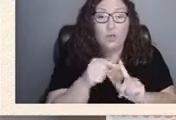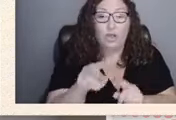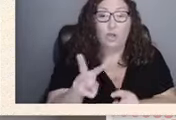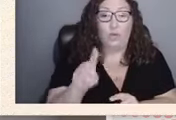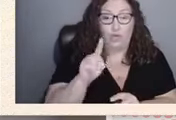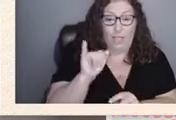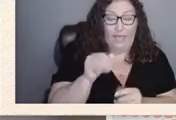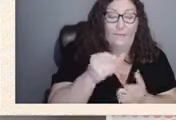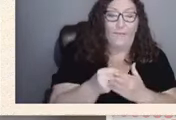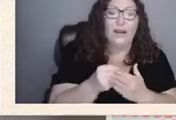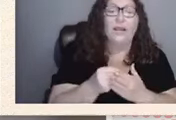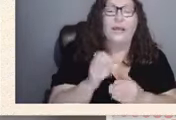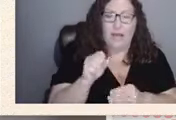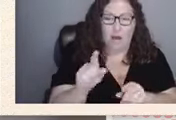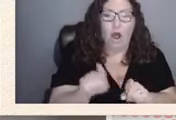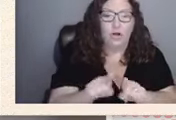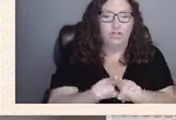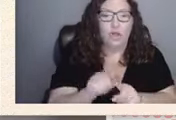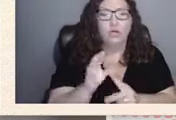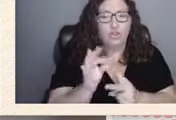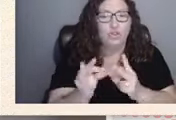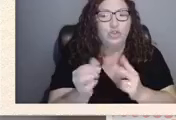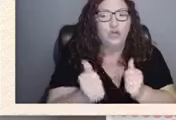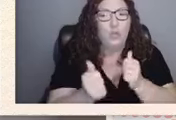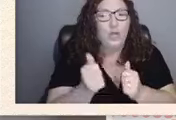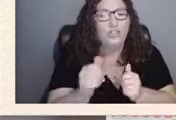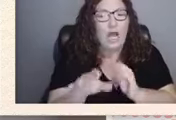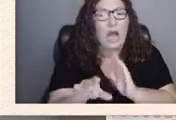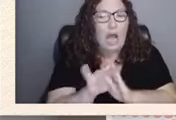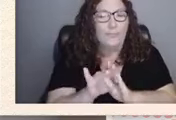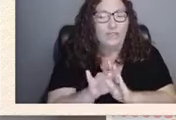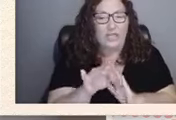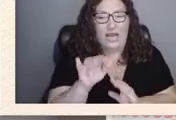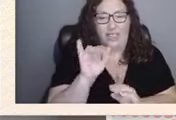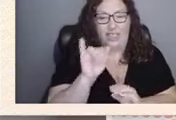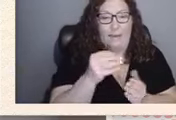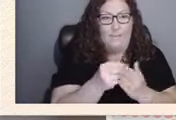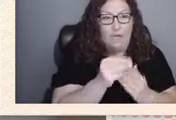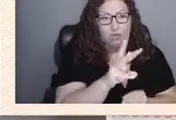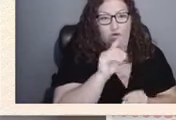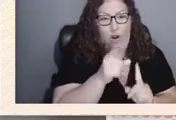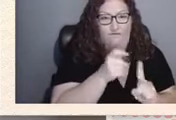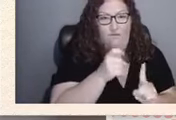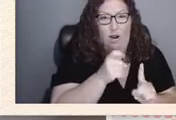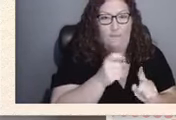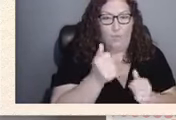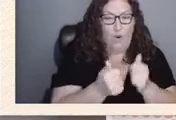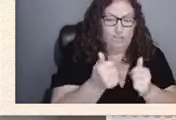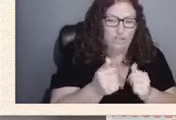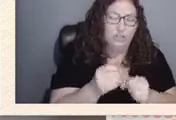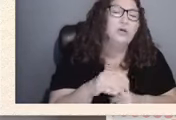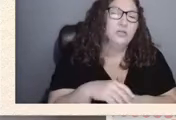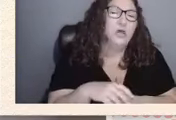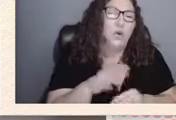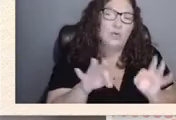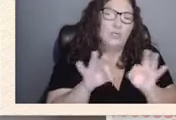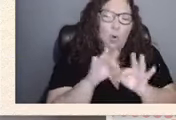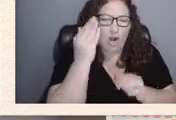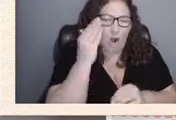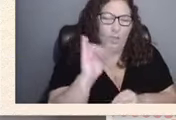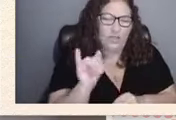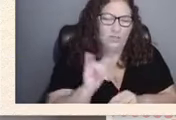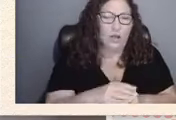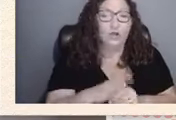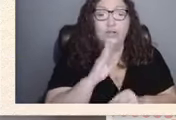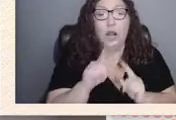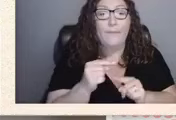also choose which options that money is withdrawn from. So that's just an important thing to know as well. And so talking about